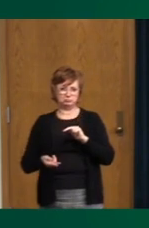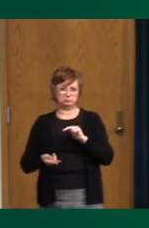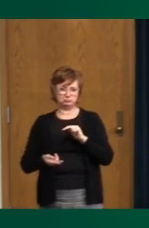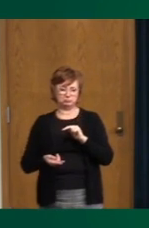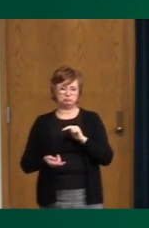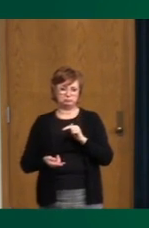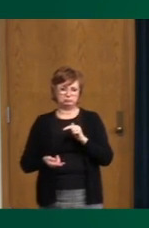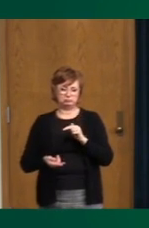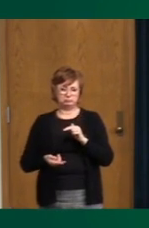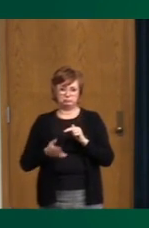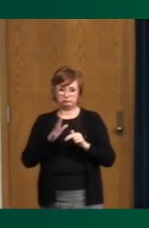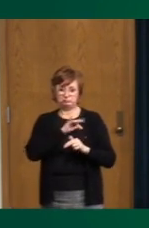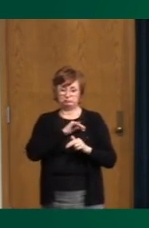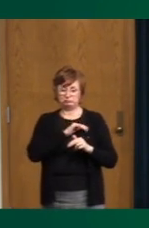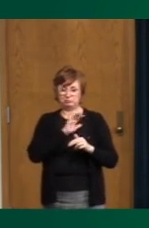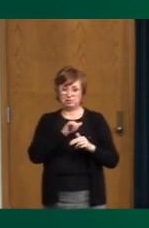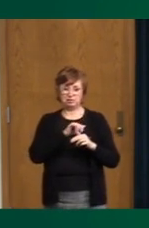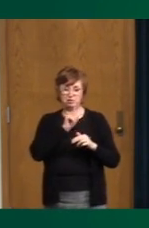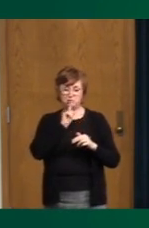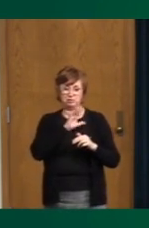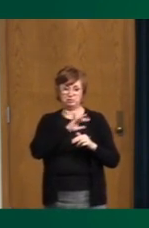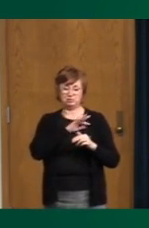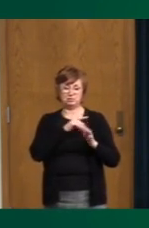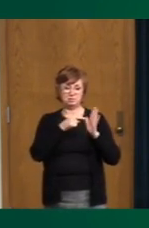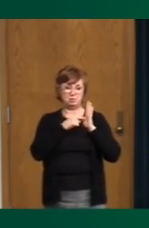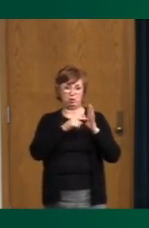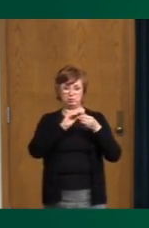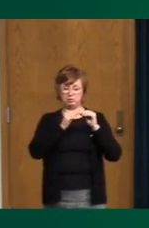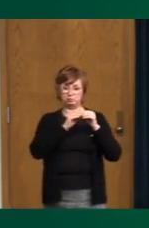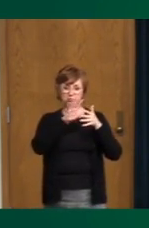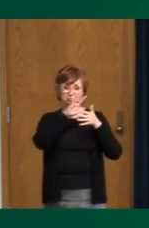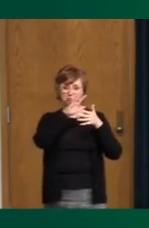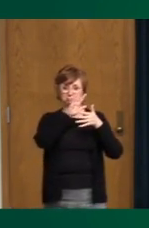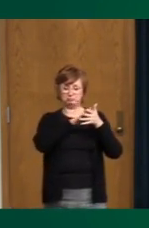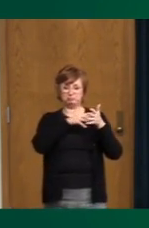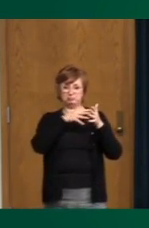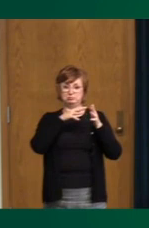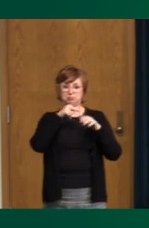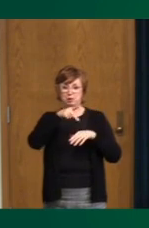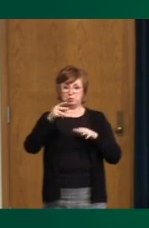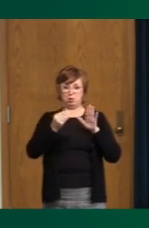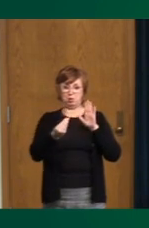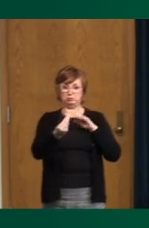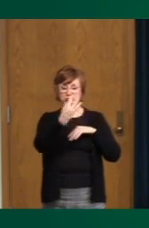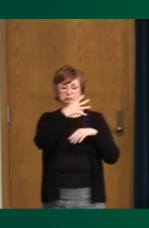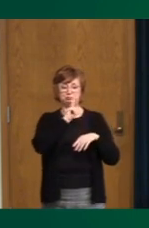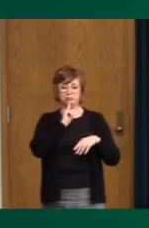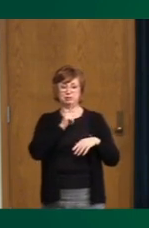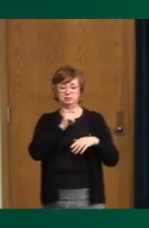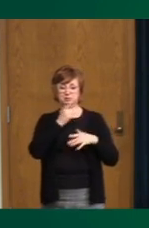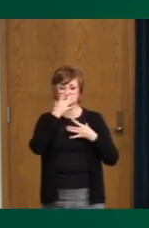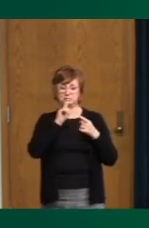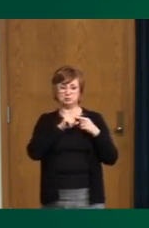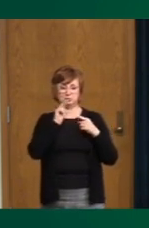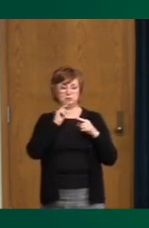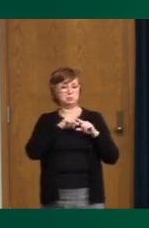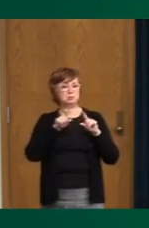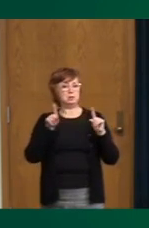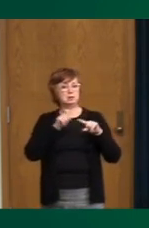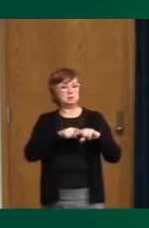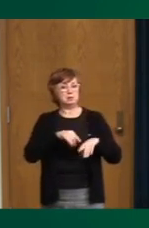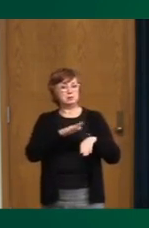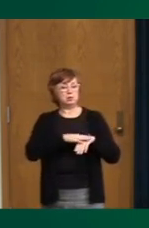So the modeling is very dynamic. I'll be speaking to that on Thursday, but it's very sensitive to our individual actions